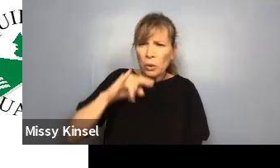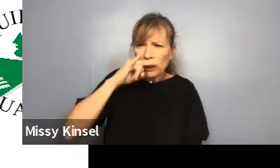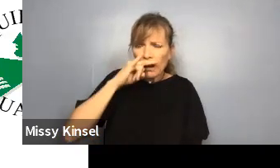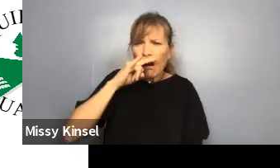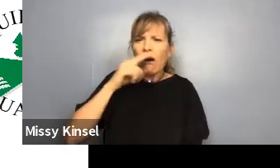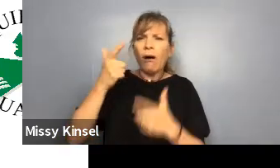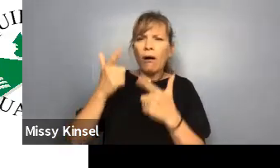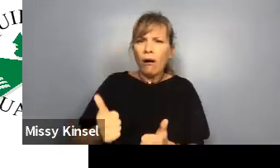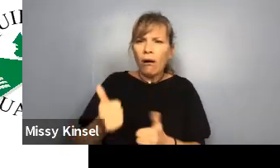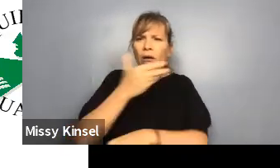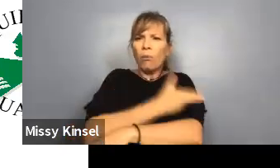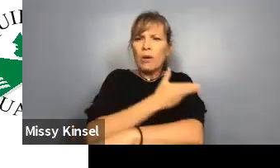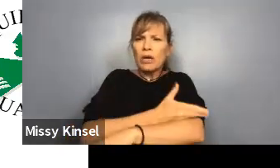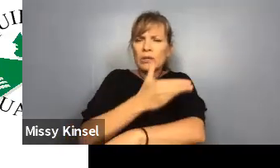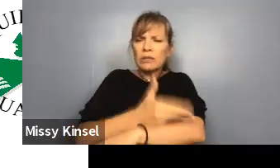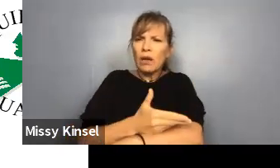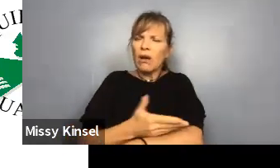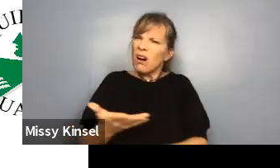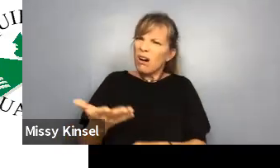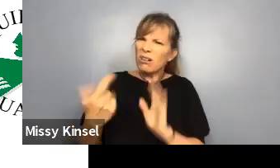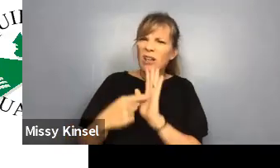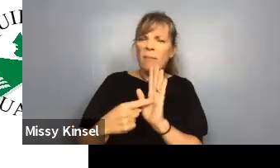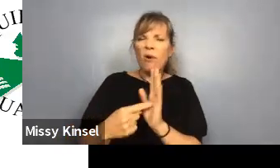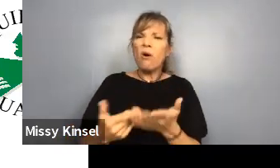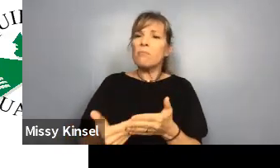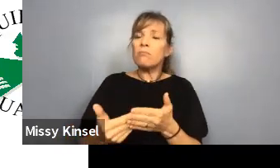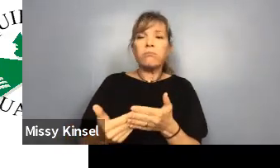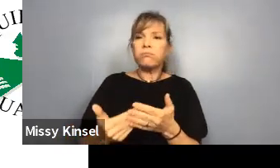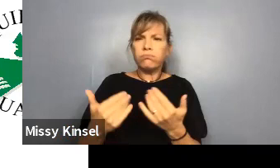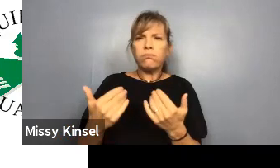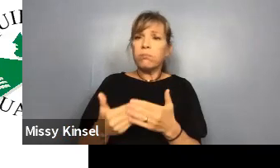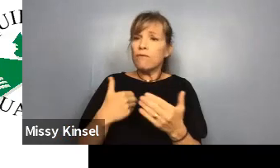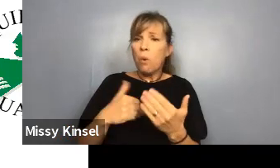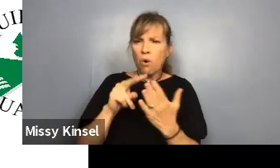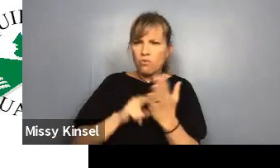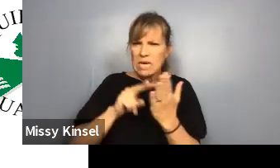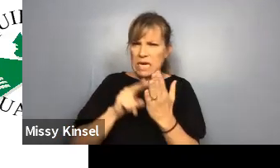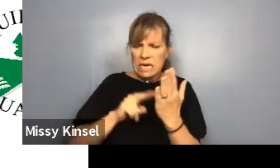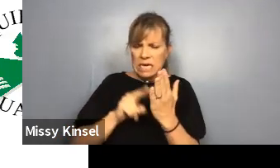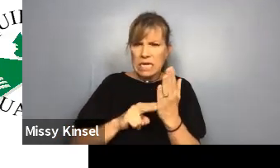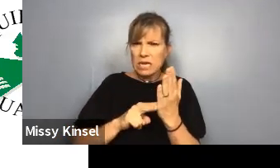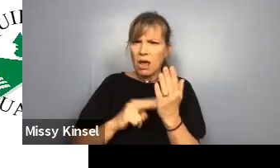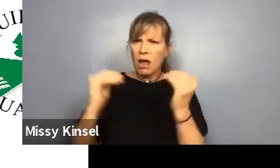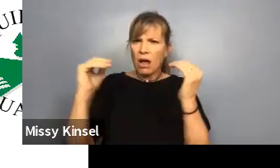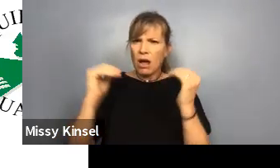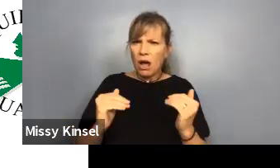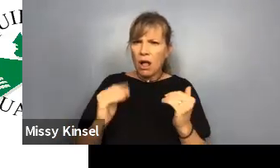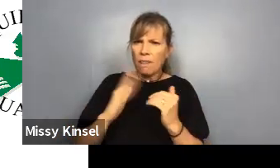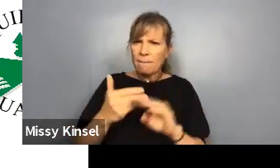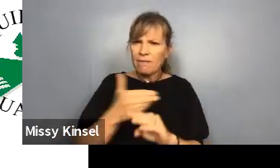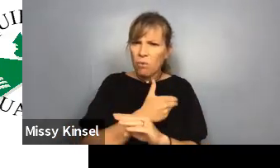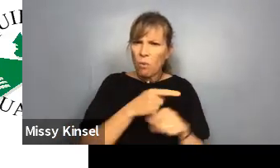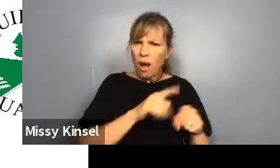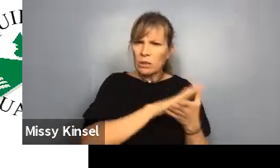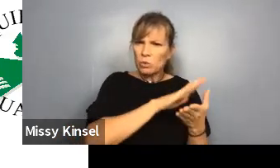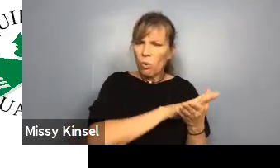they're, for example, they seem to be reading at a lower rate than they were